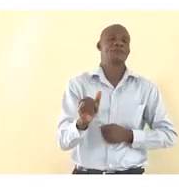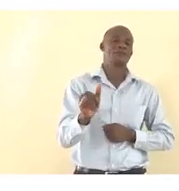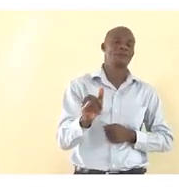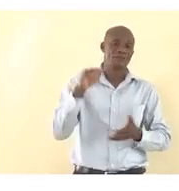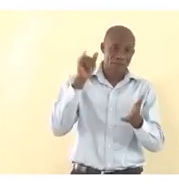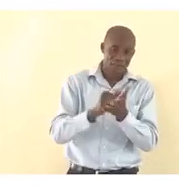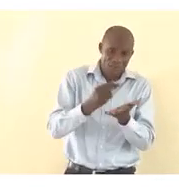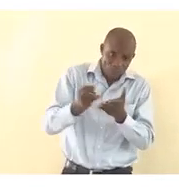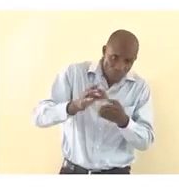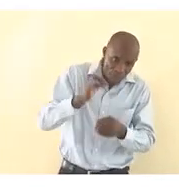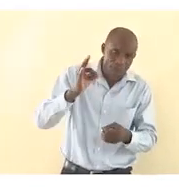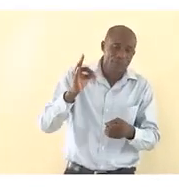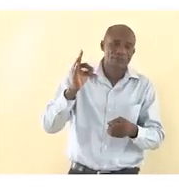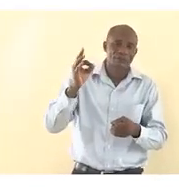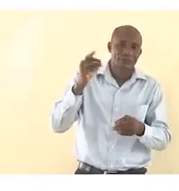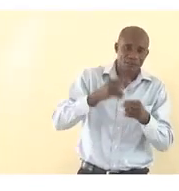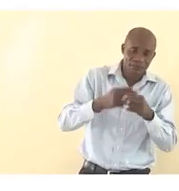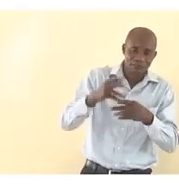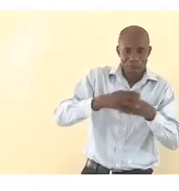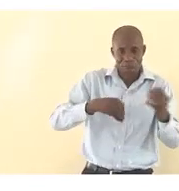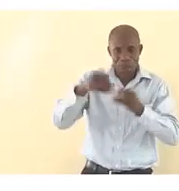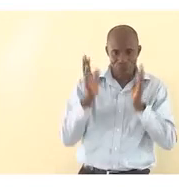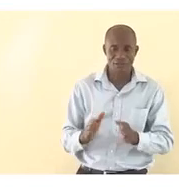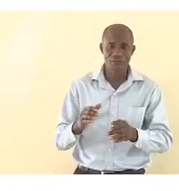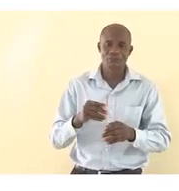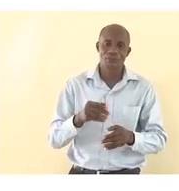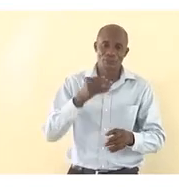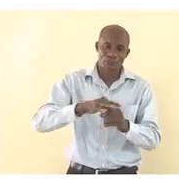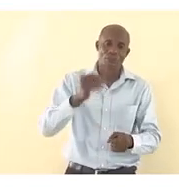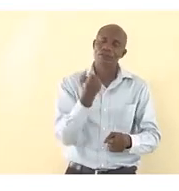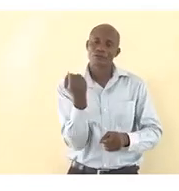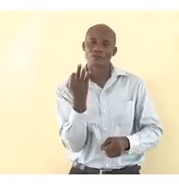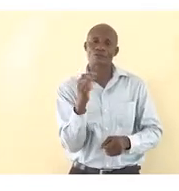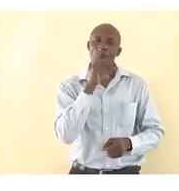that is called the Paraclete, the Comforter, the Spirit of Truth, as we see in